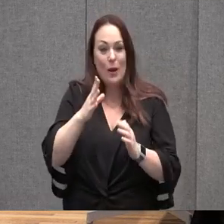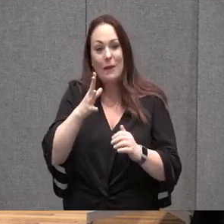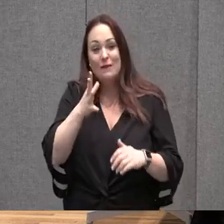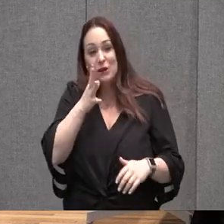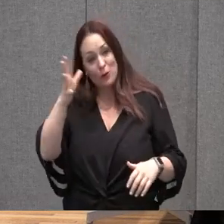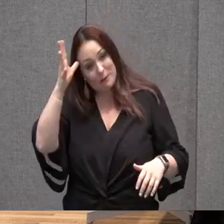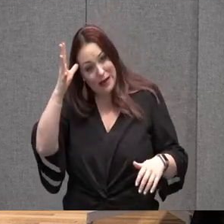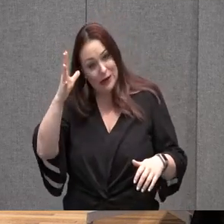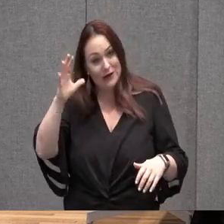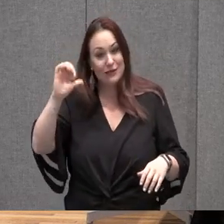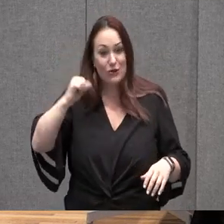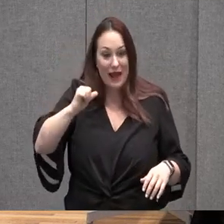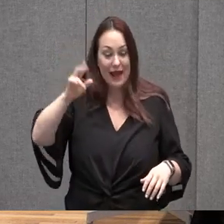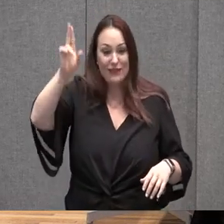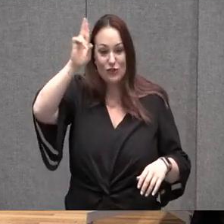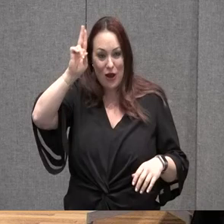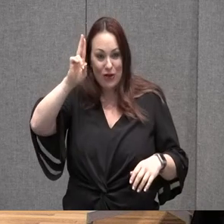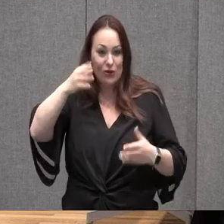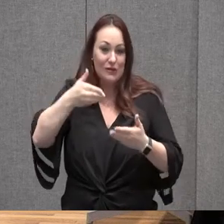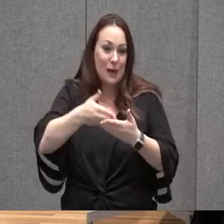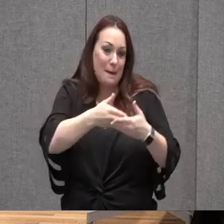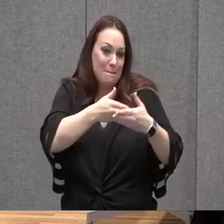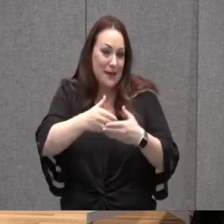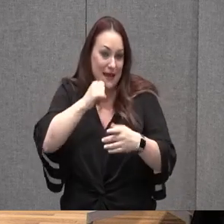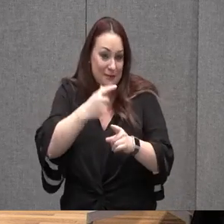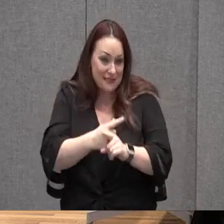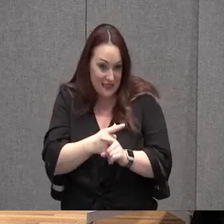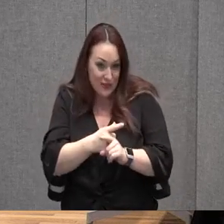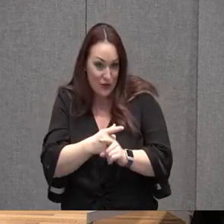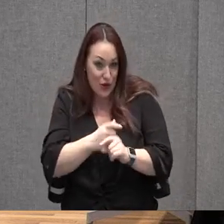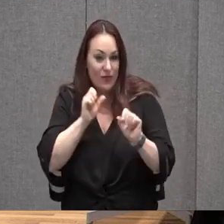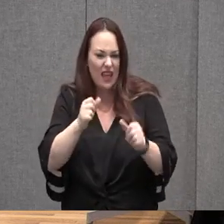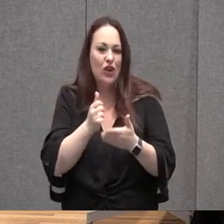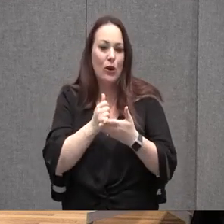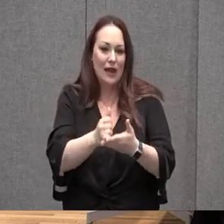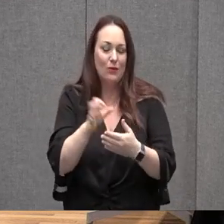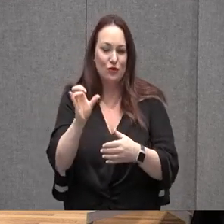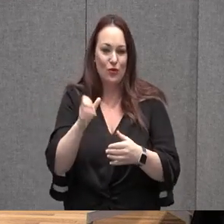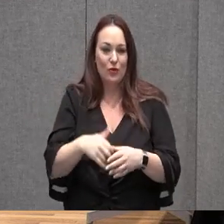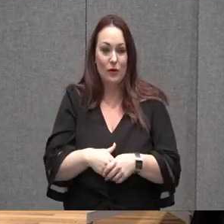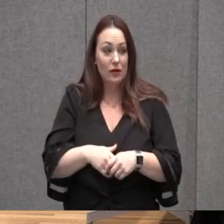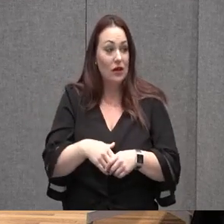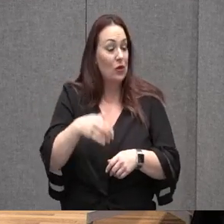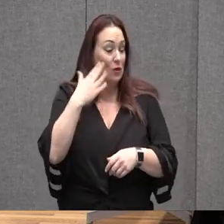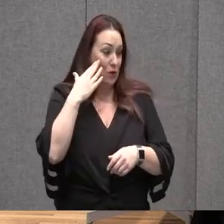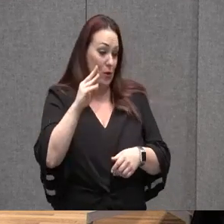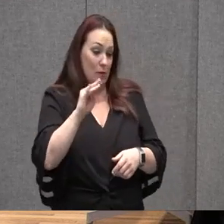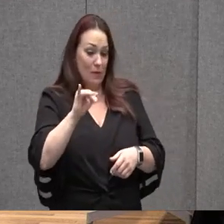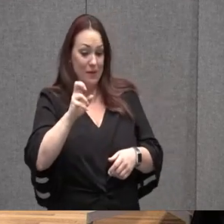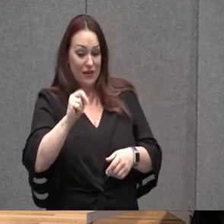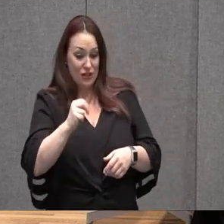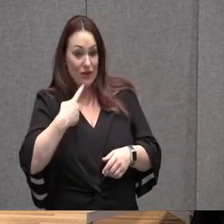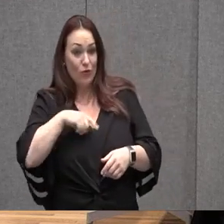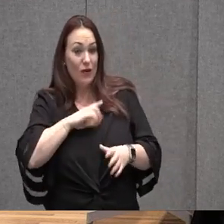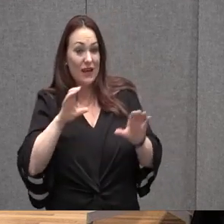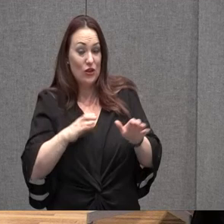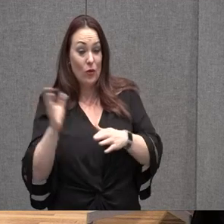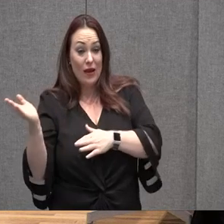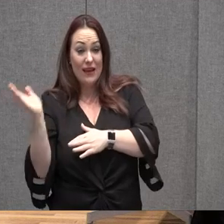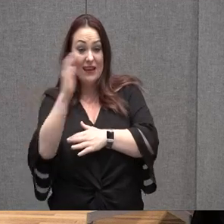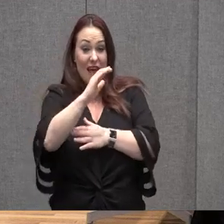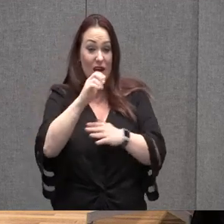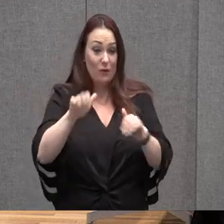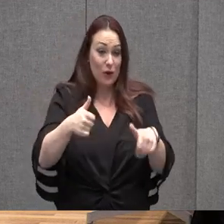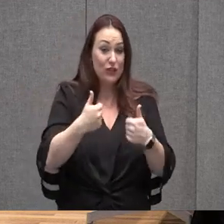uncle, baby sister could help too. Well, you know, at Mission, we do a catapult challenge. We